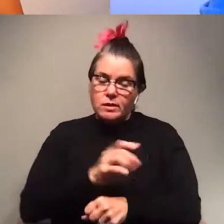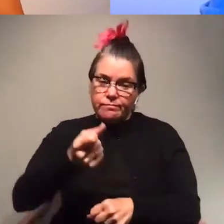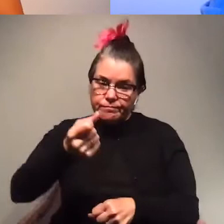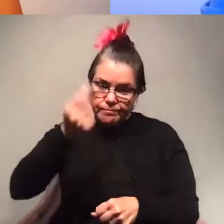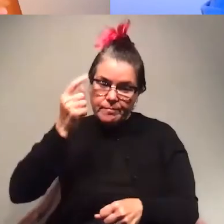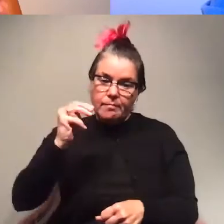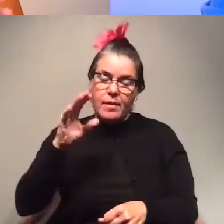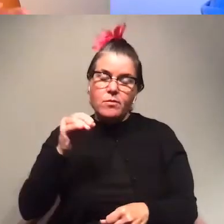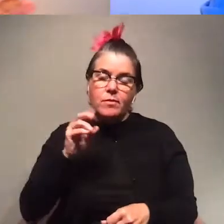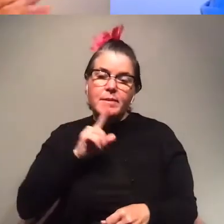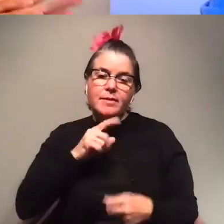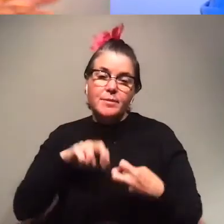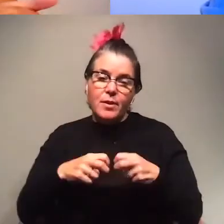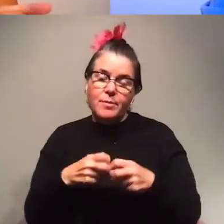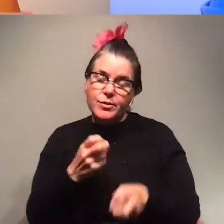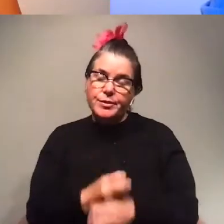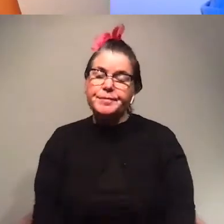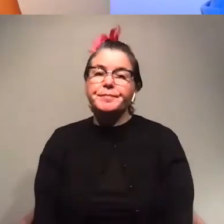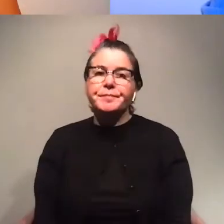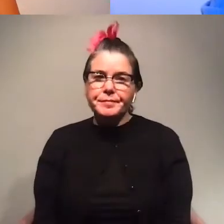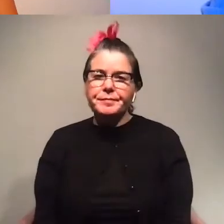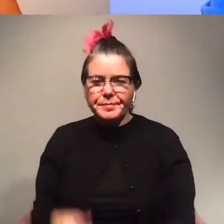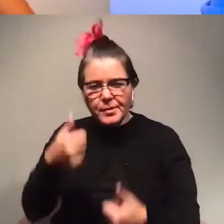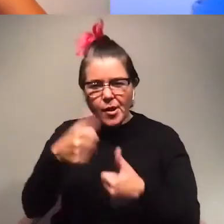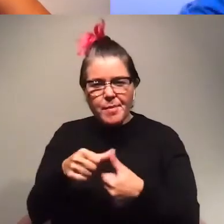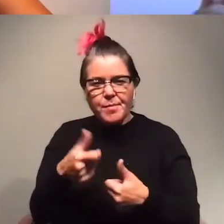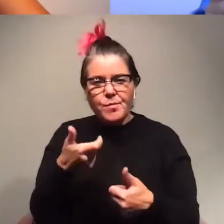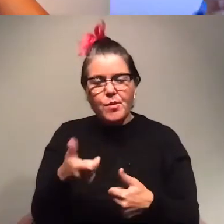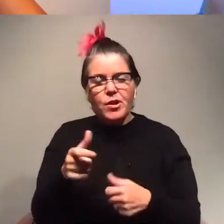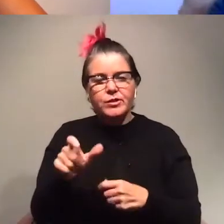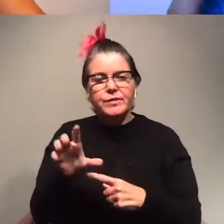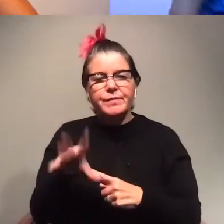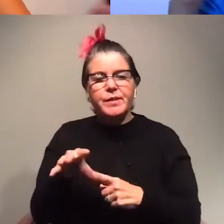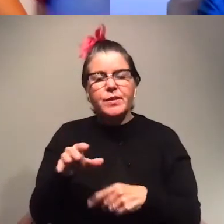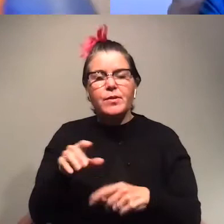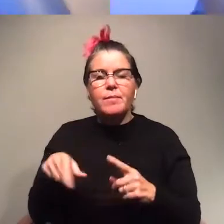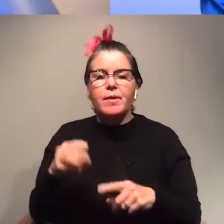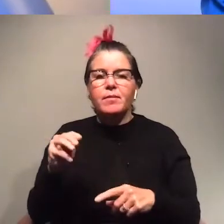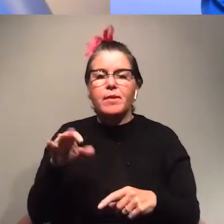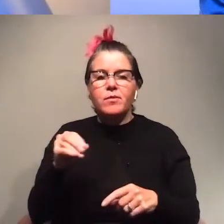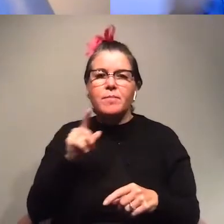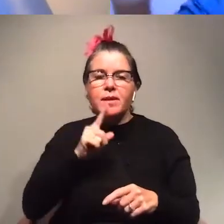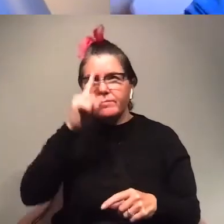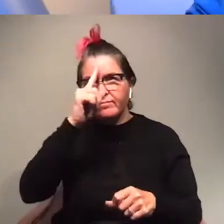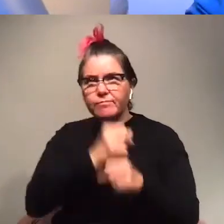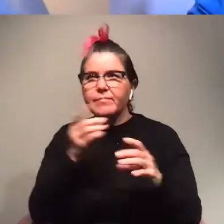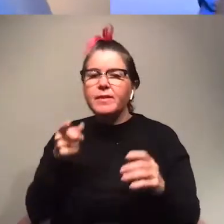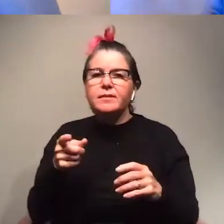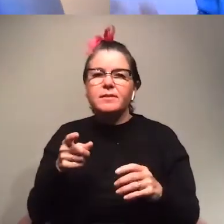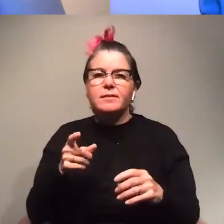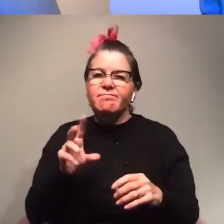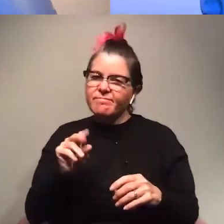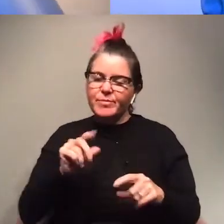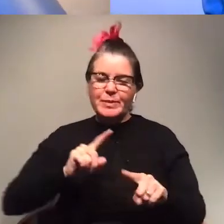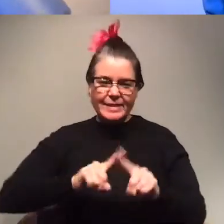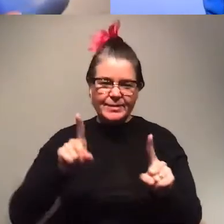problem. Yeah, I remember seeing a video on all like microplastics is like you picture something and then there's all these different, they look